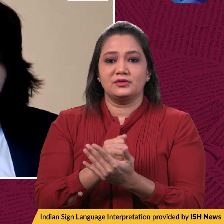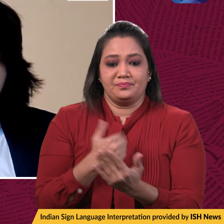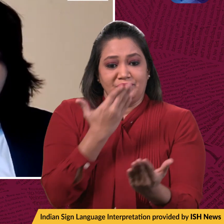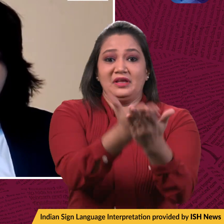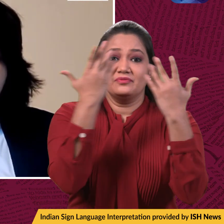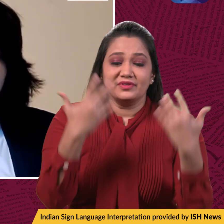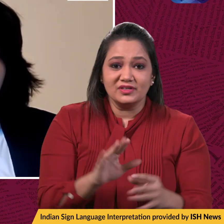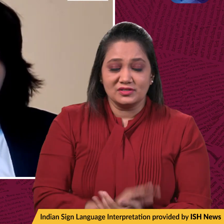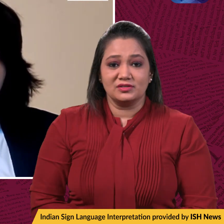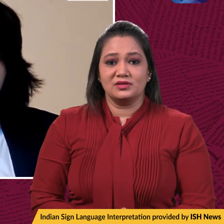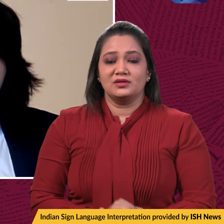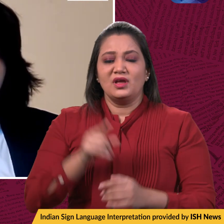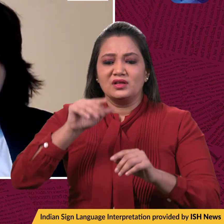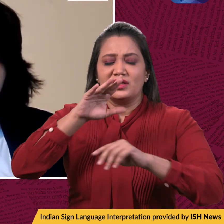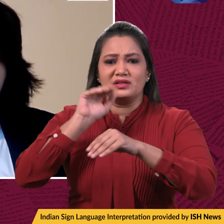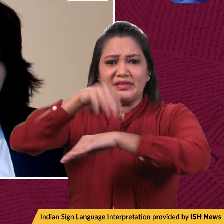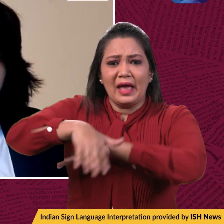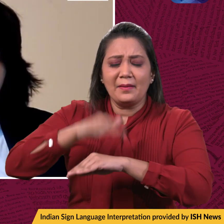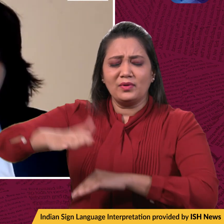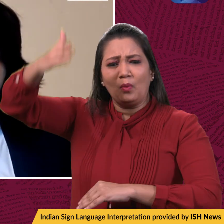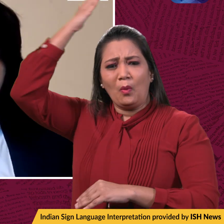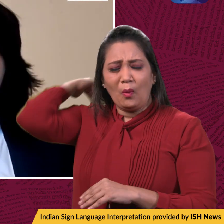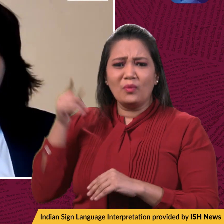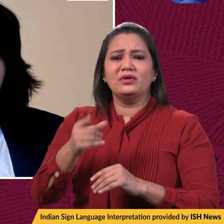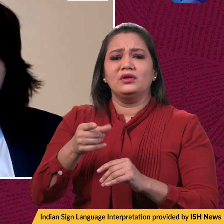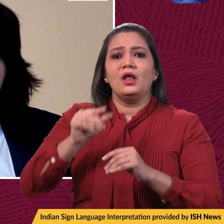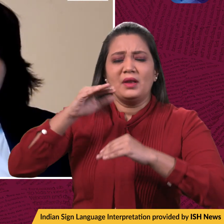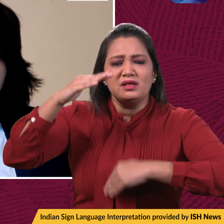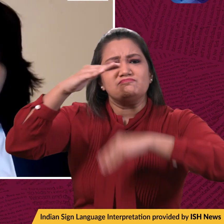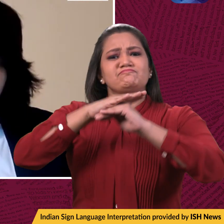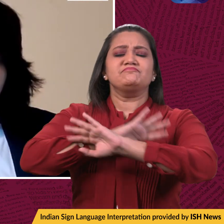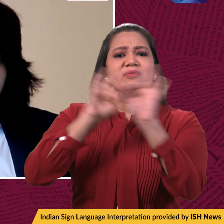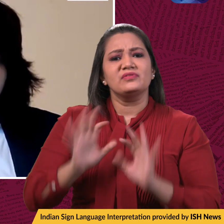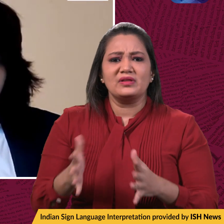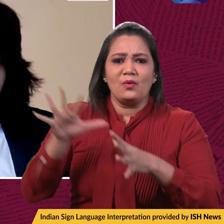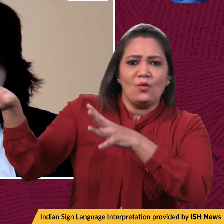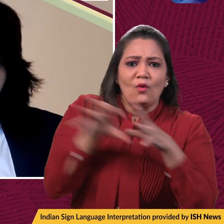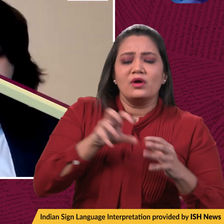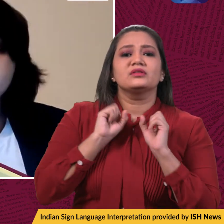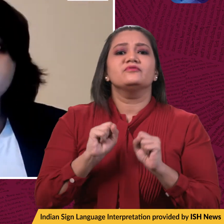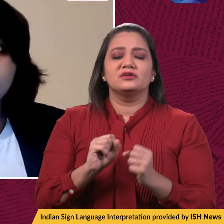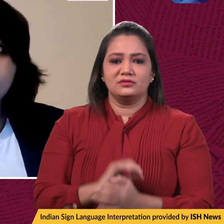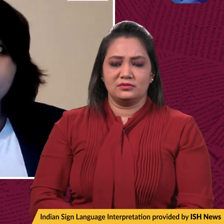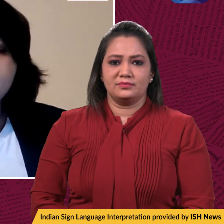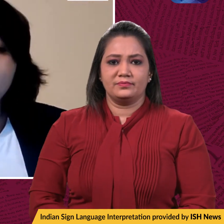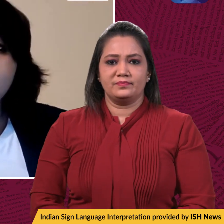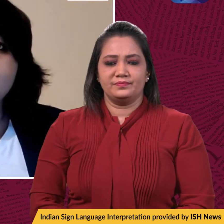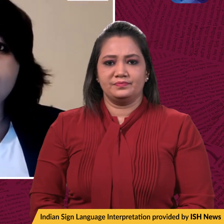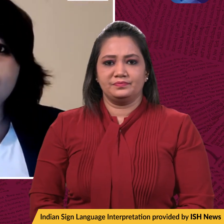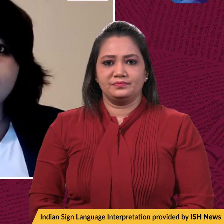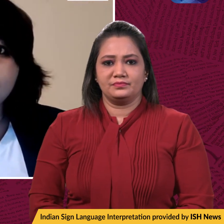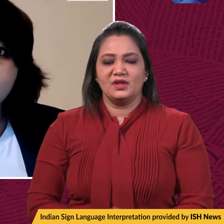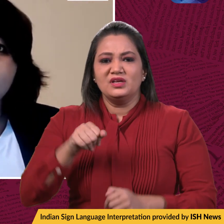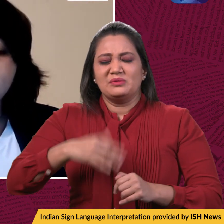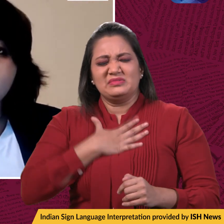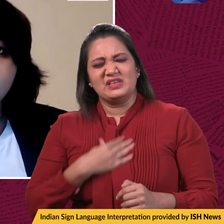it cited the age of the dam, its limited storage capacity, and large catchment area. Meanwhile, some